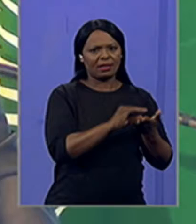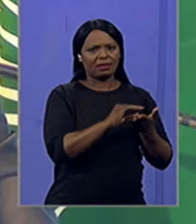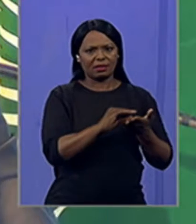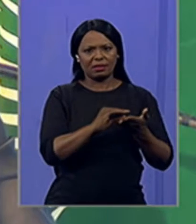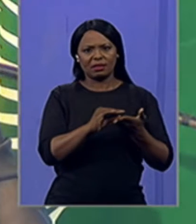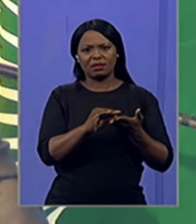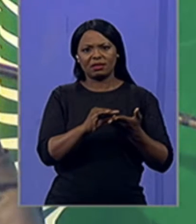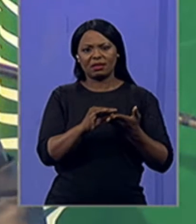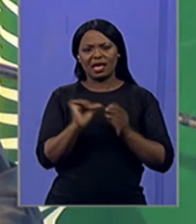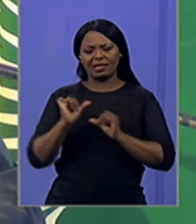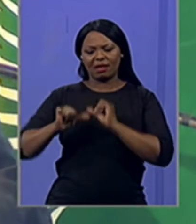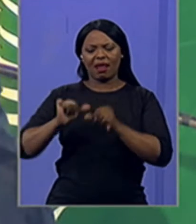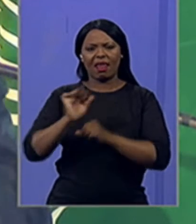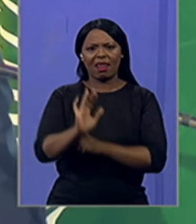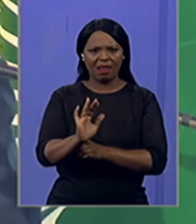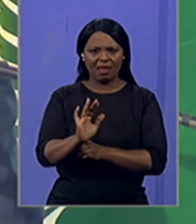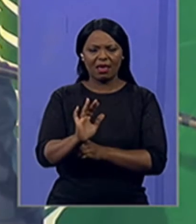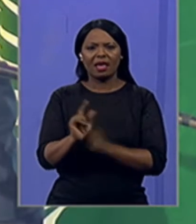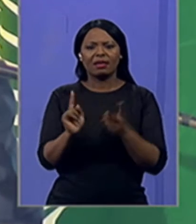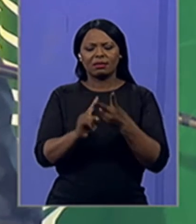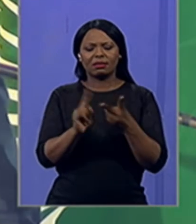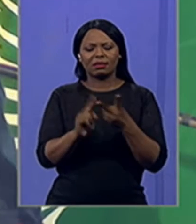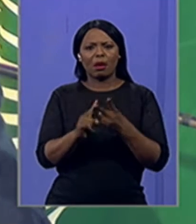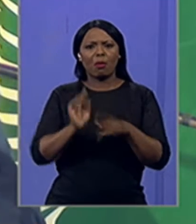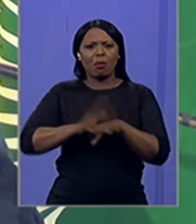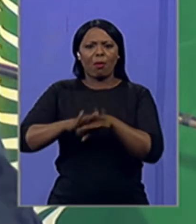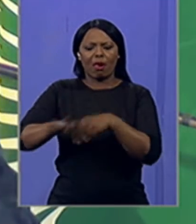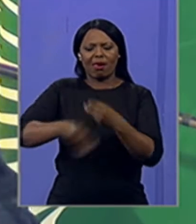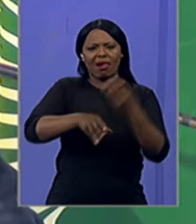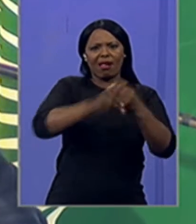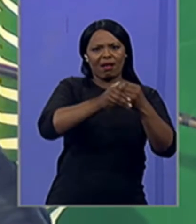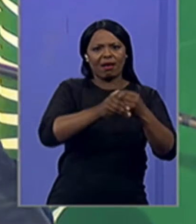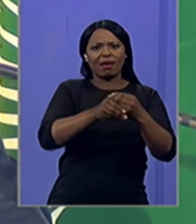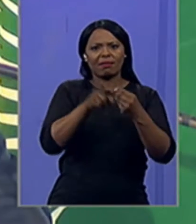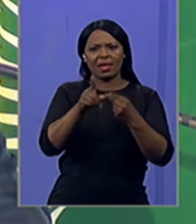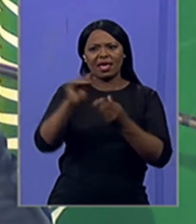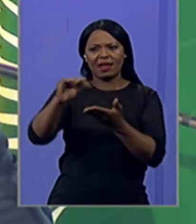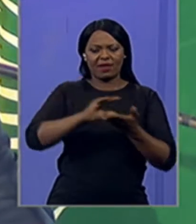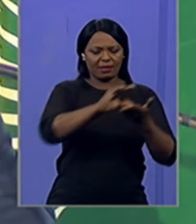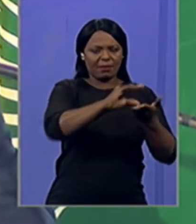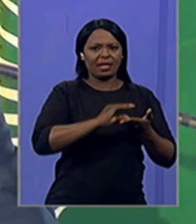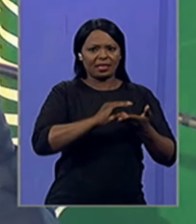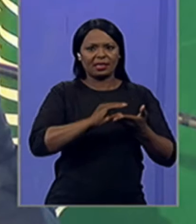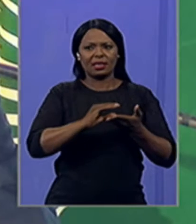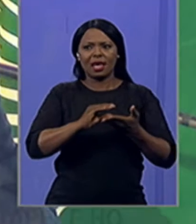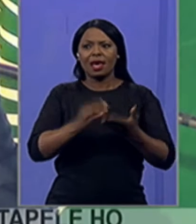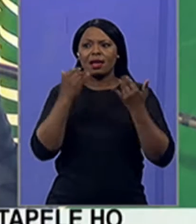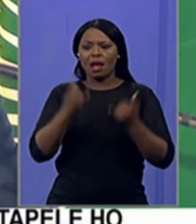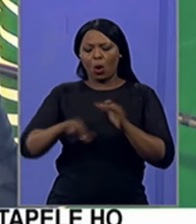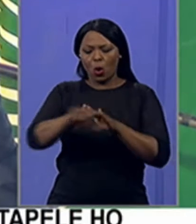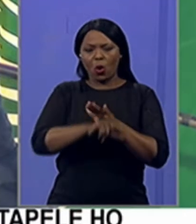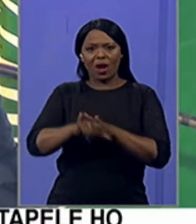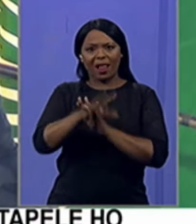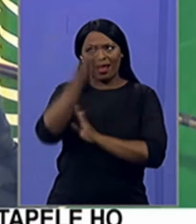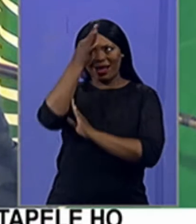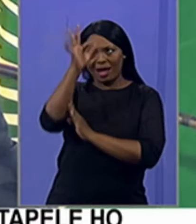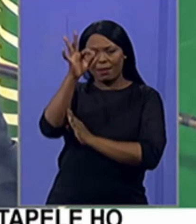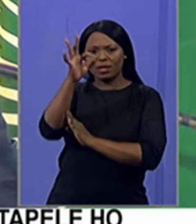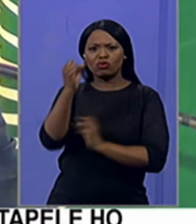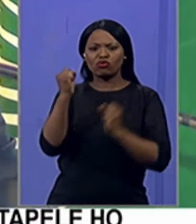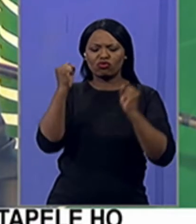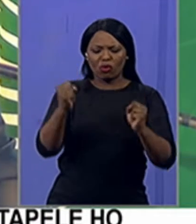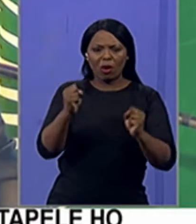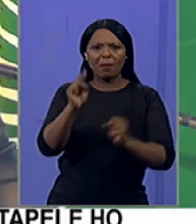signal, or these expansion investments signal, local government has to be